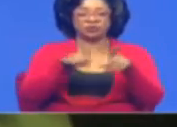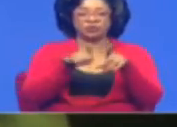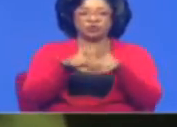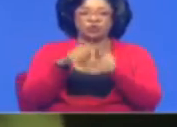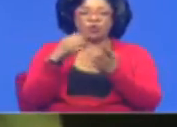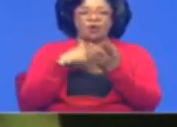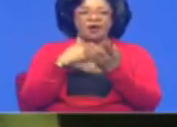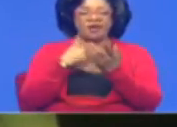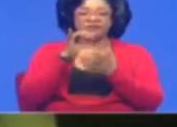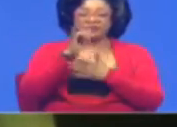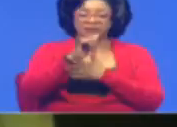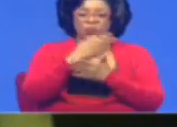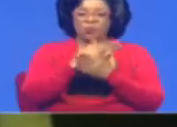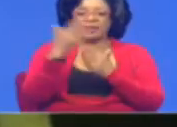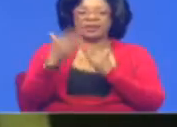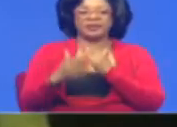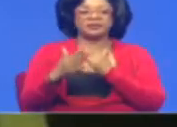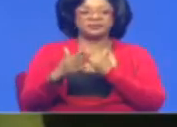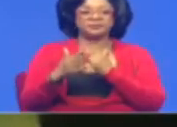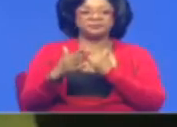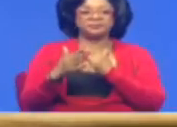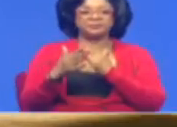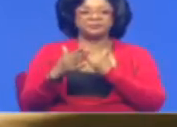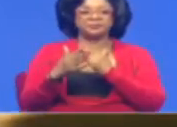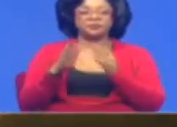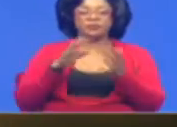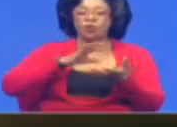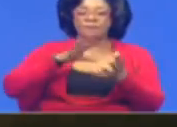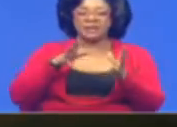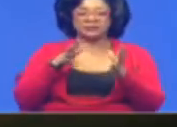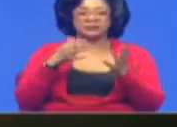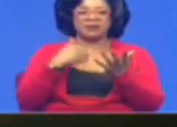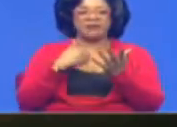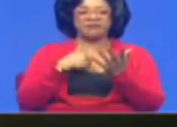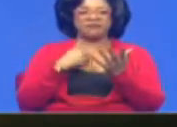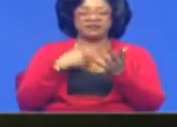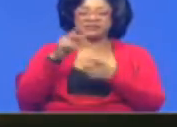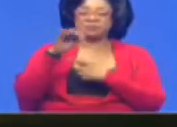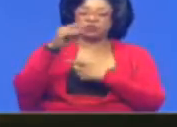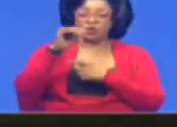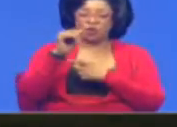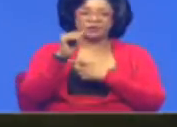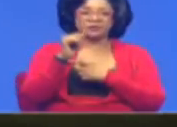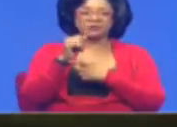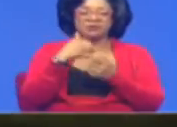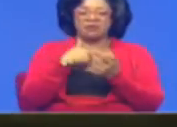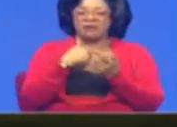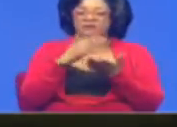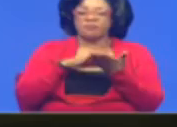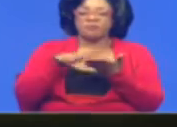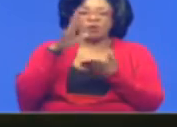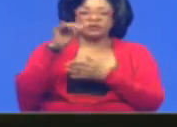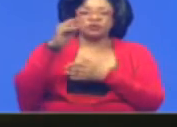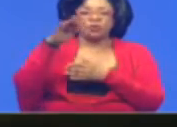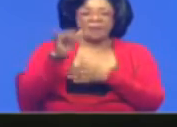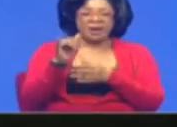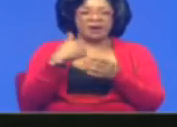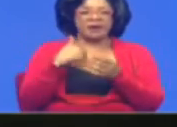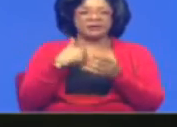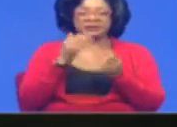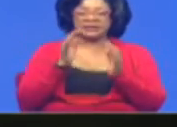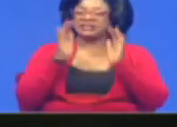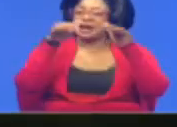Warsaw this weekend. The complex, named Deep Spot, even includes a small wreck for scuba and free divers